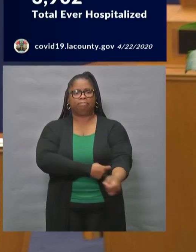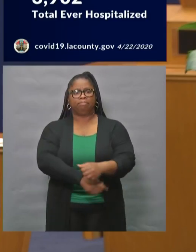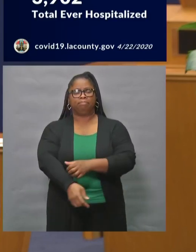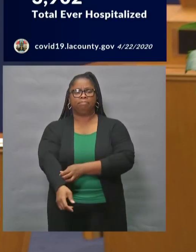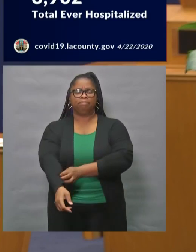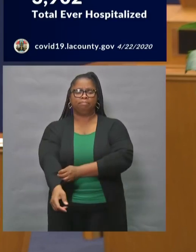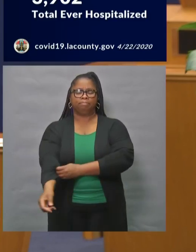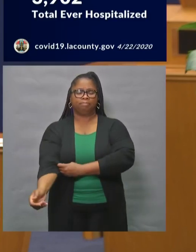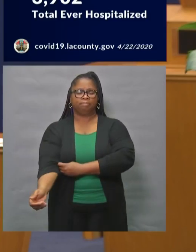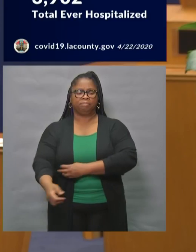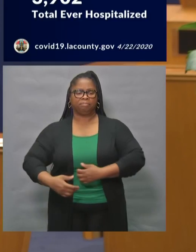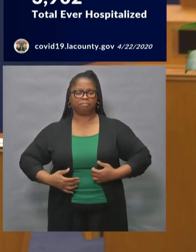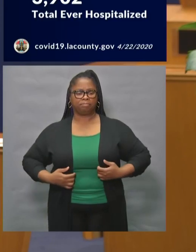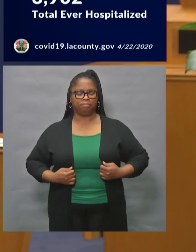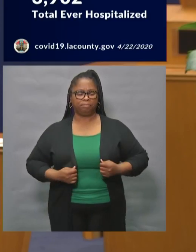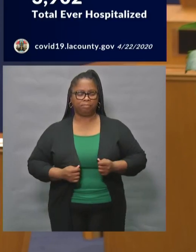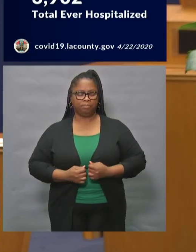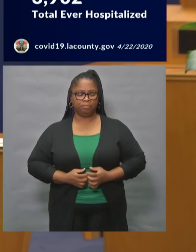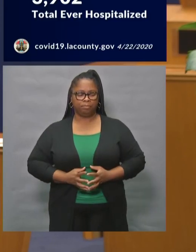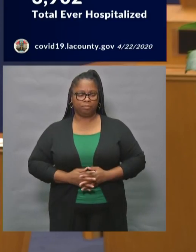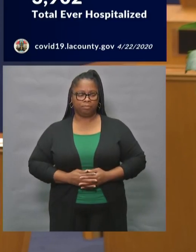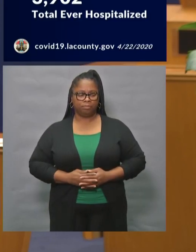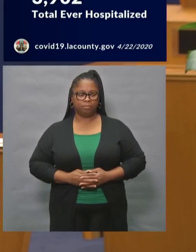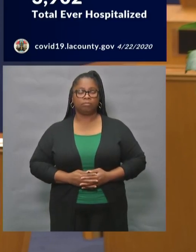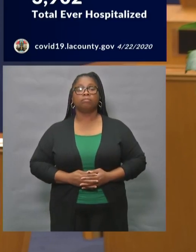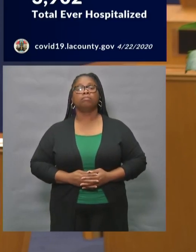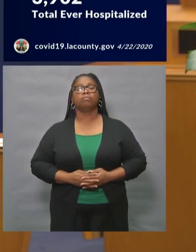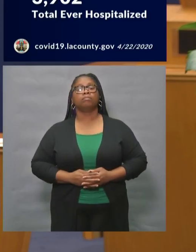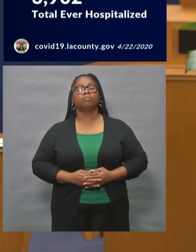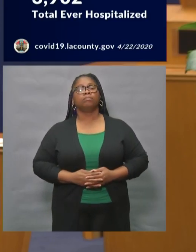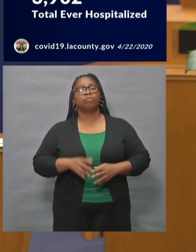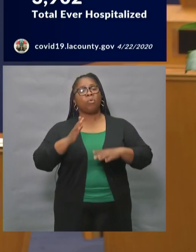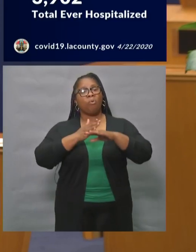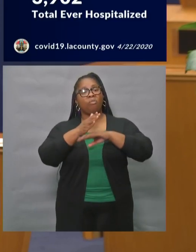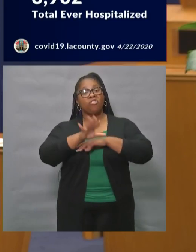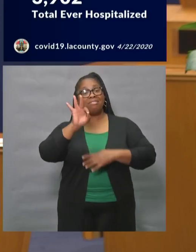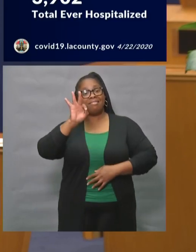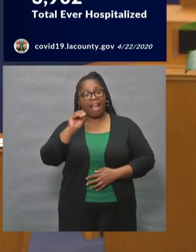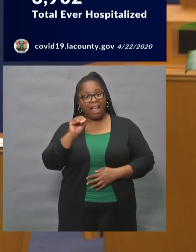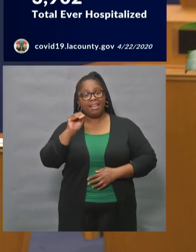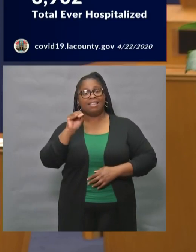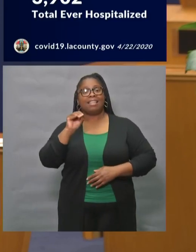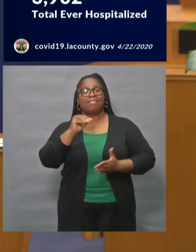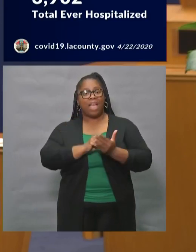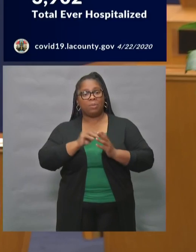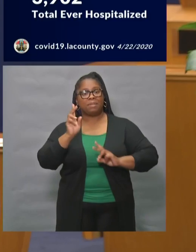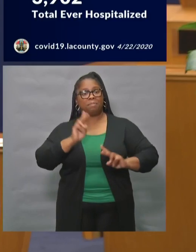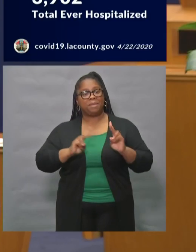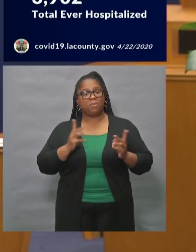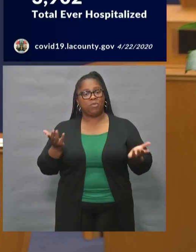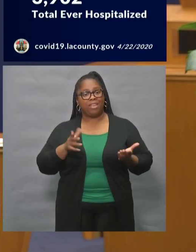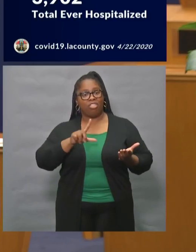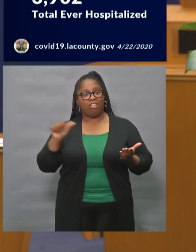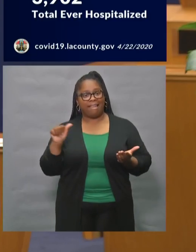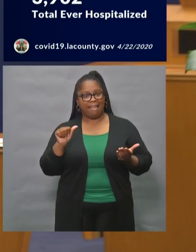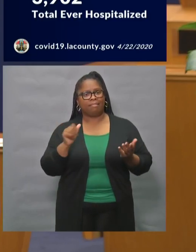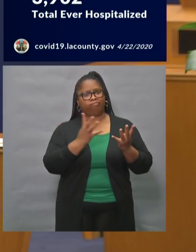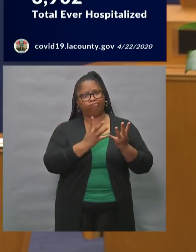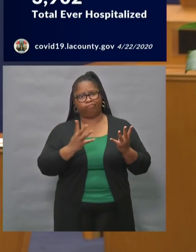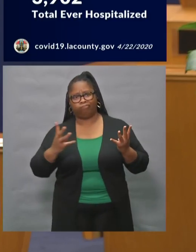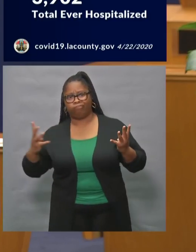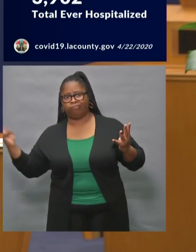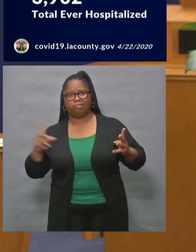now have completed tests for over 90,000 people in Los Angeles, and their